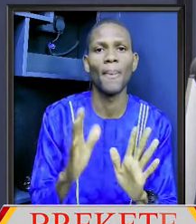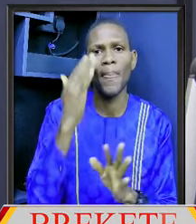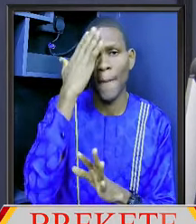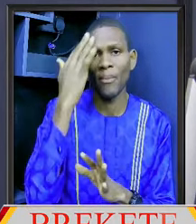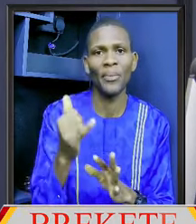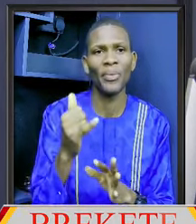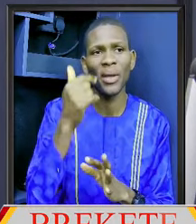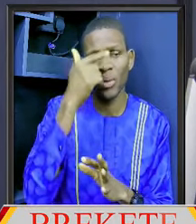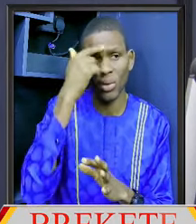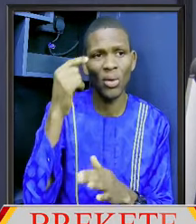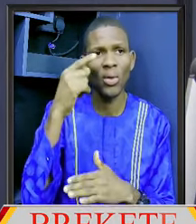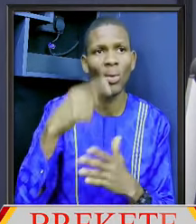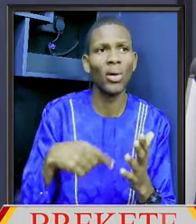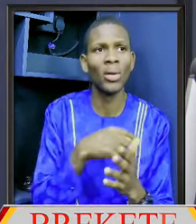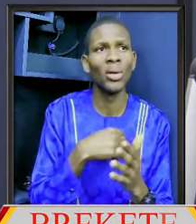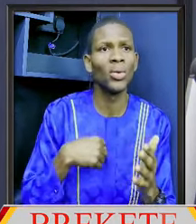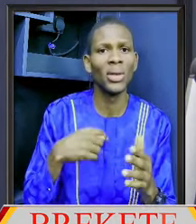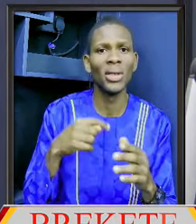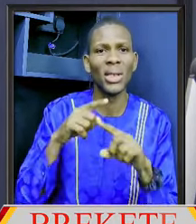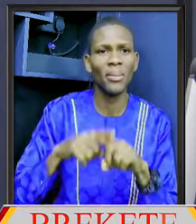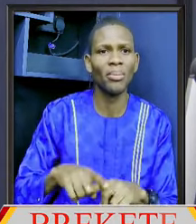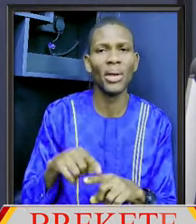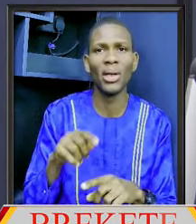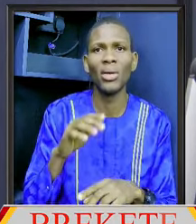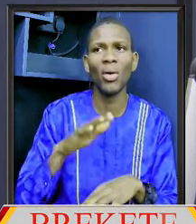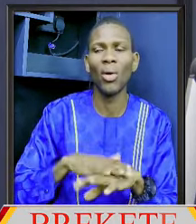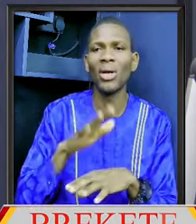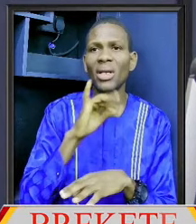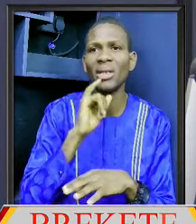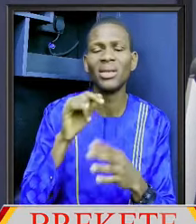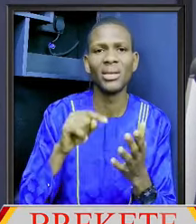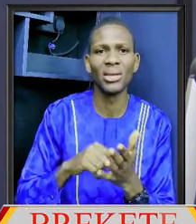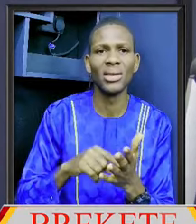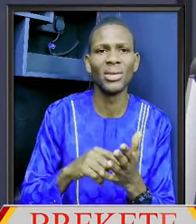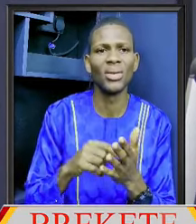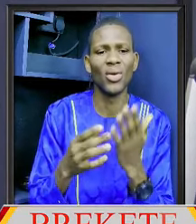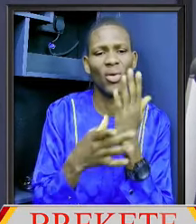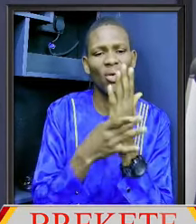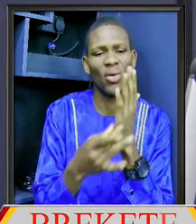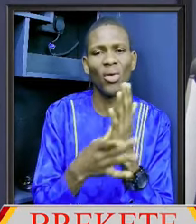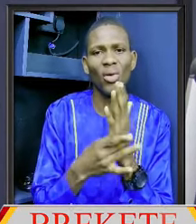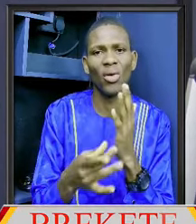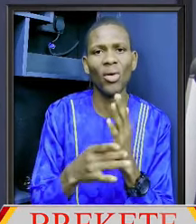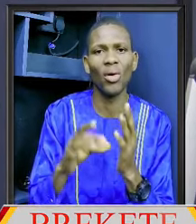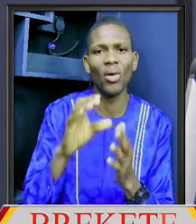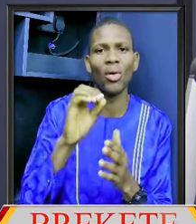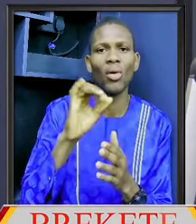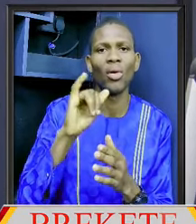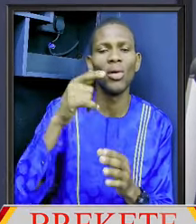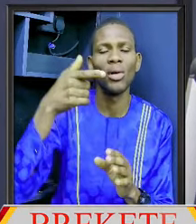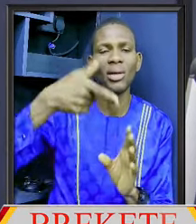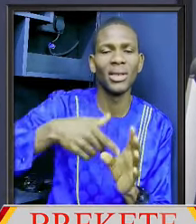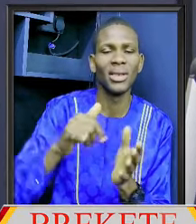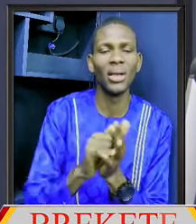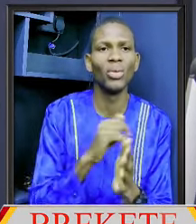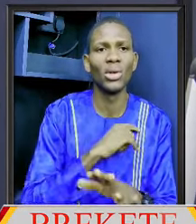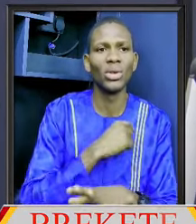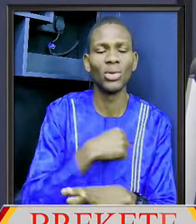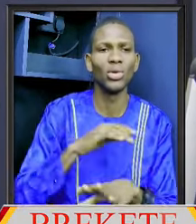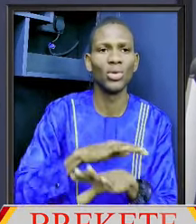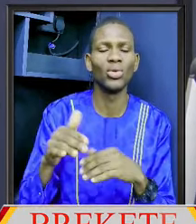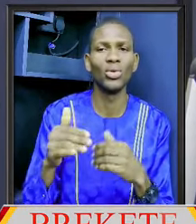Why? Because waiting we depend on this oil. Oil we will not get meter where they measure the quantity